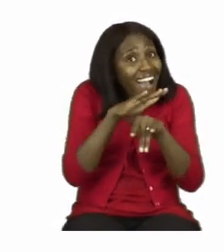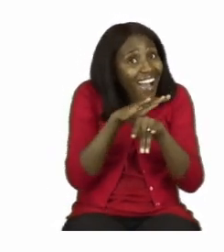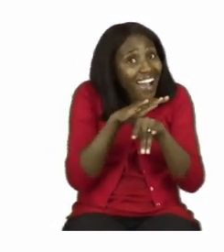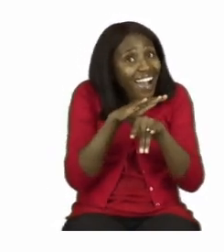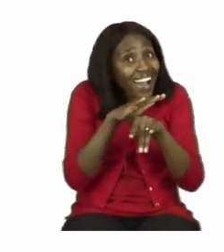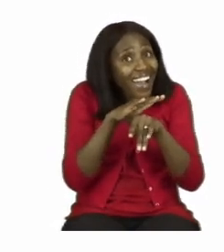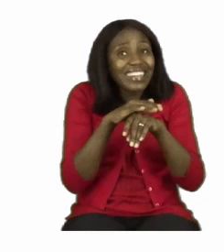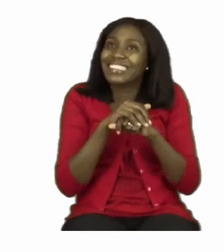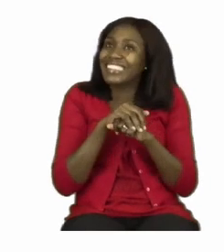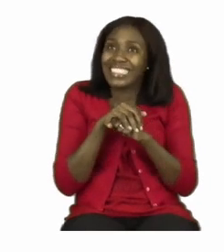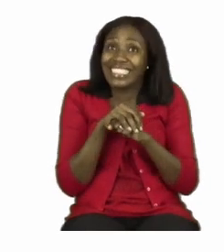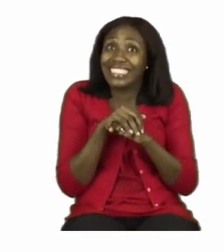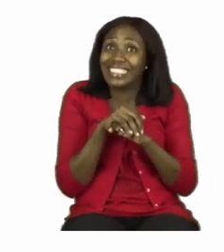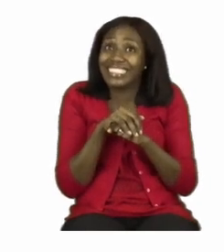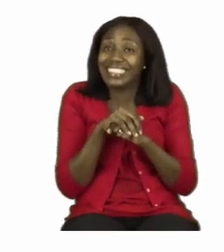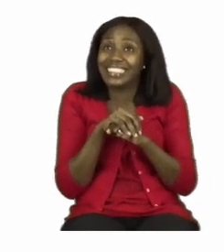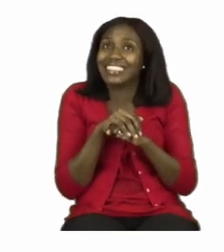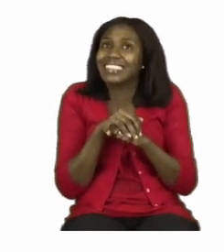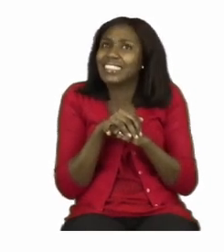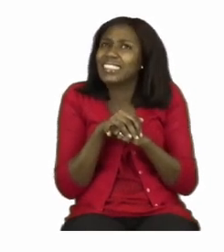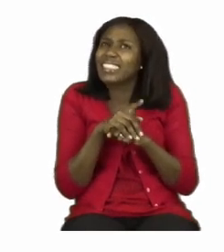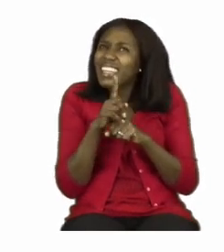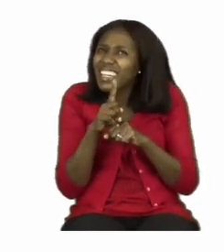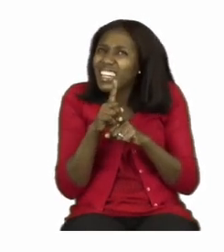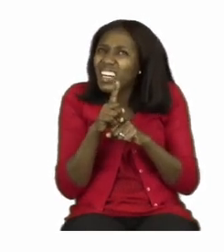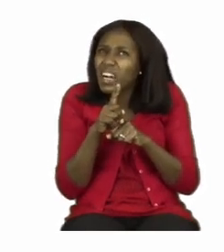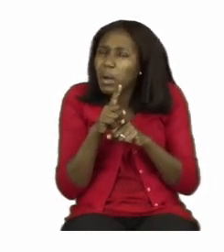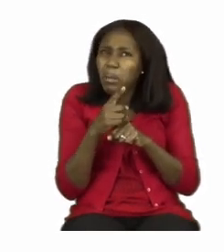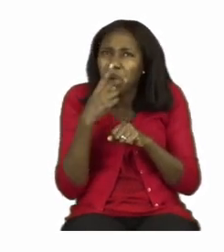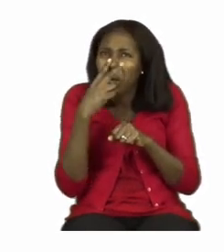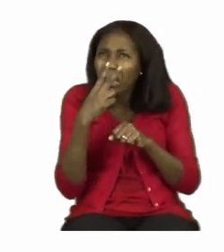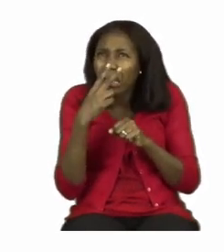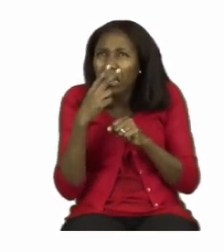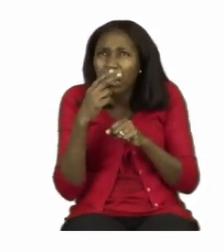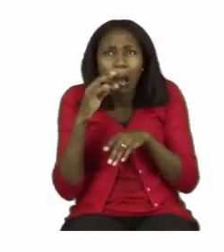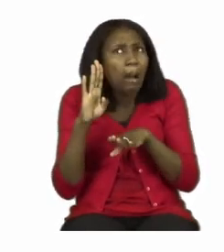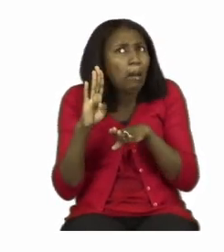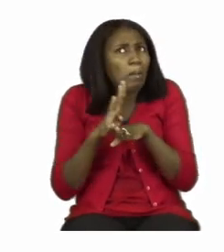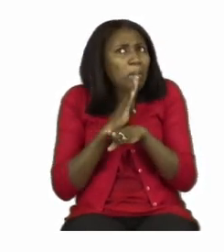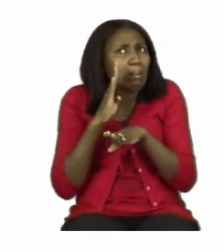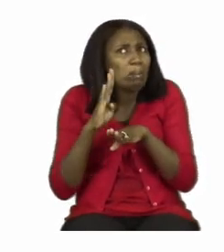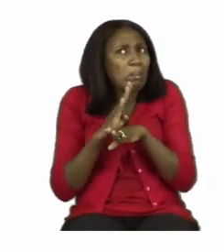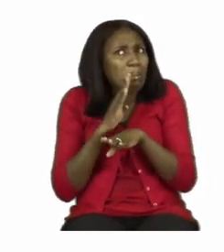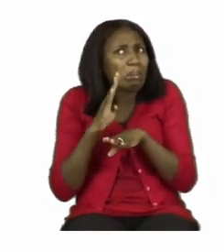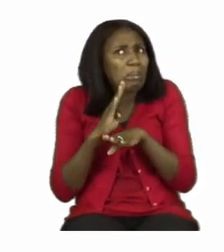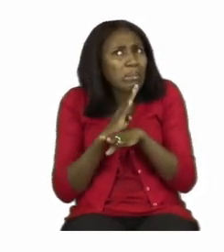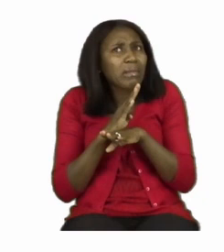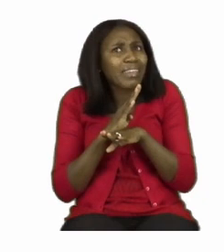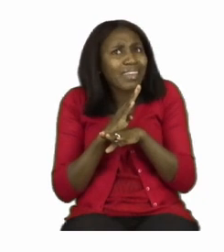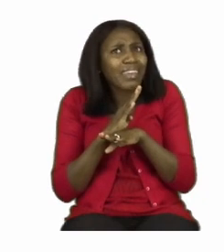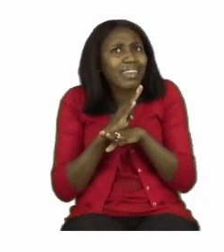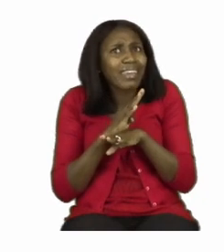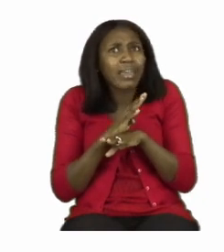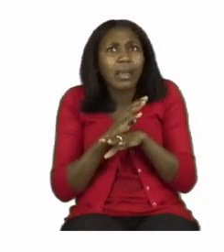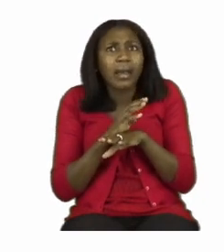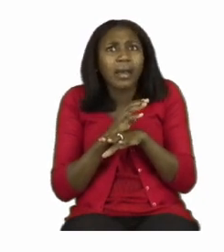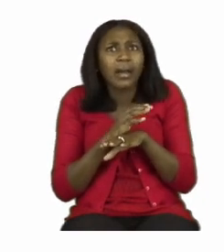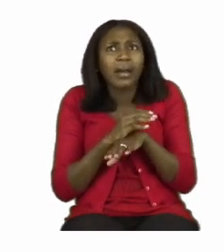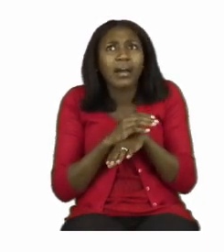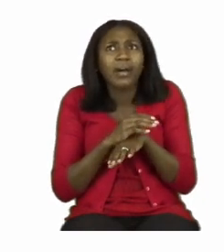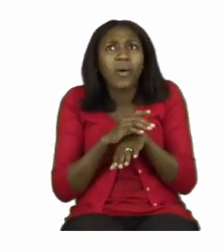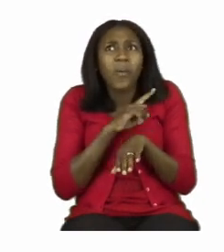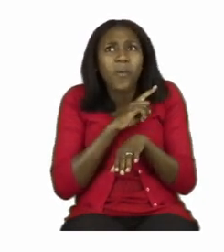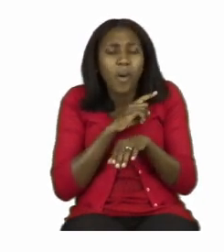Hello. He looks very busy with his acorns, and I'm sure he's stocking them up for